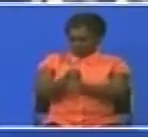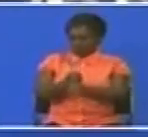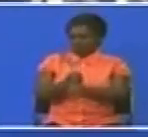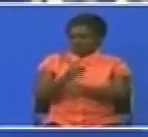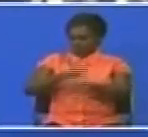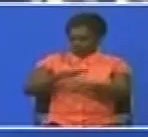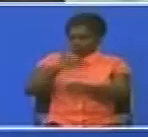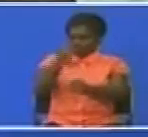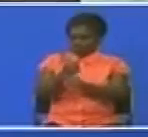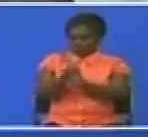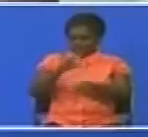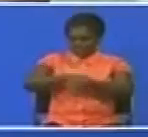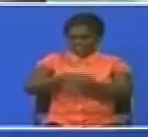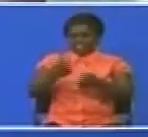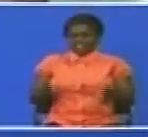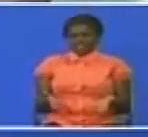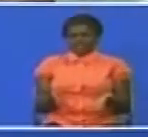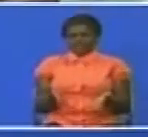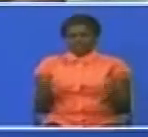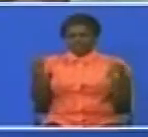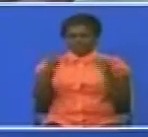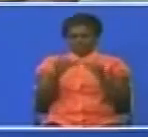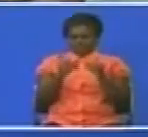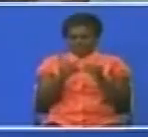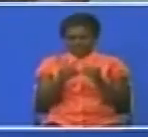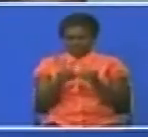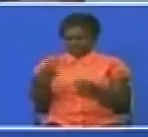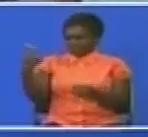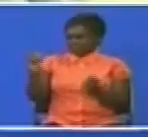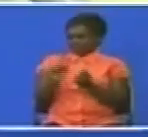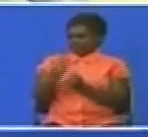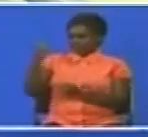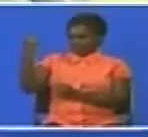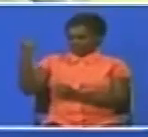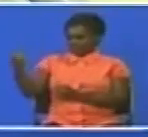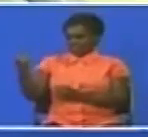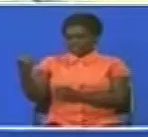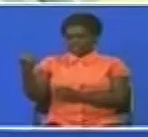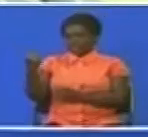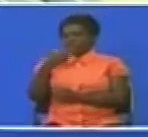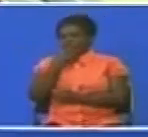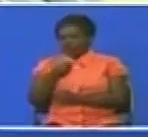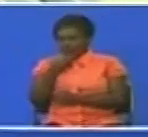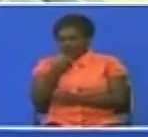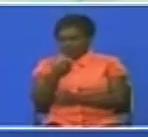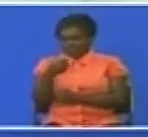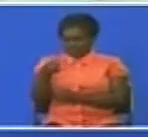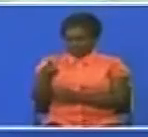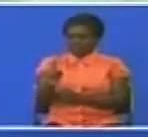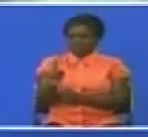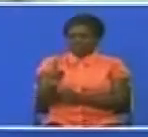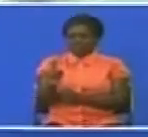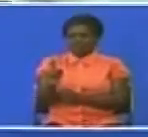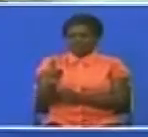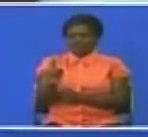have received. We caught up with one of the 2015 Kagumo High candidates in Nyeri Town. While his peers perhaps